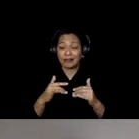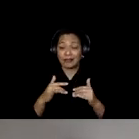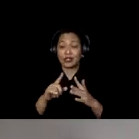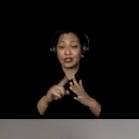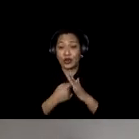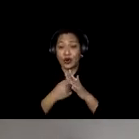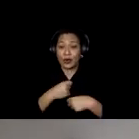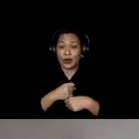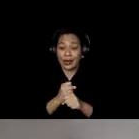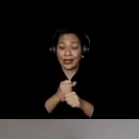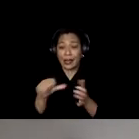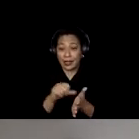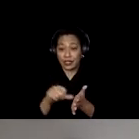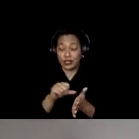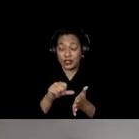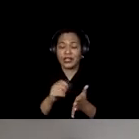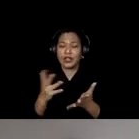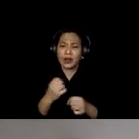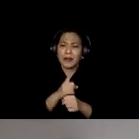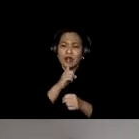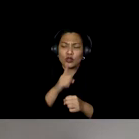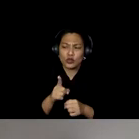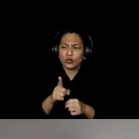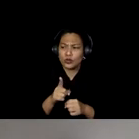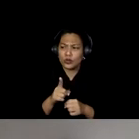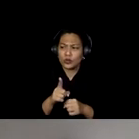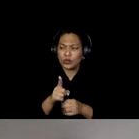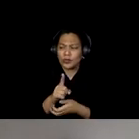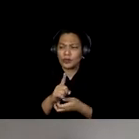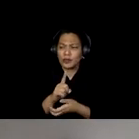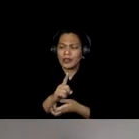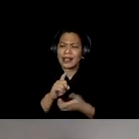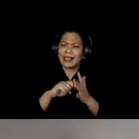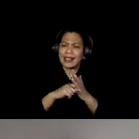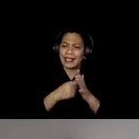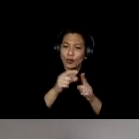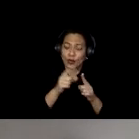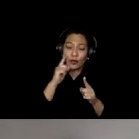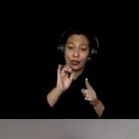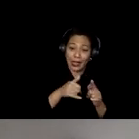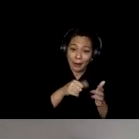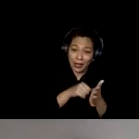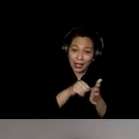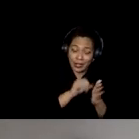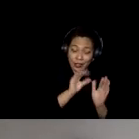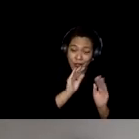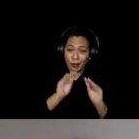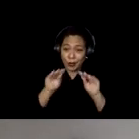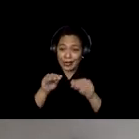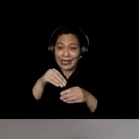for your website, just make sure you're getting your keyword for that particular page into the URL.